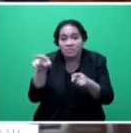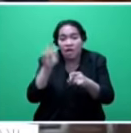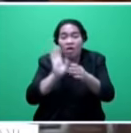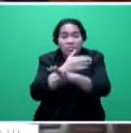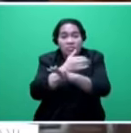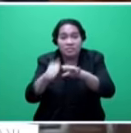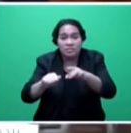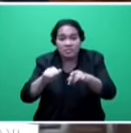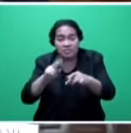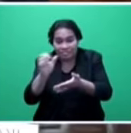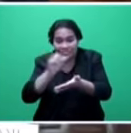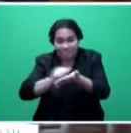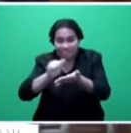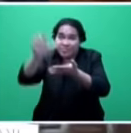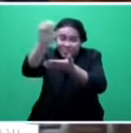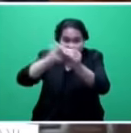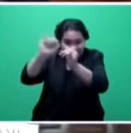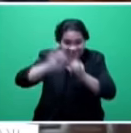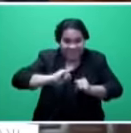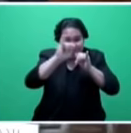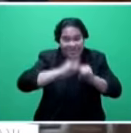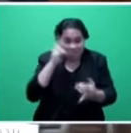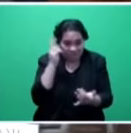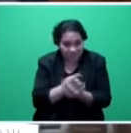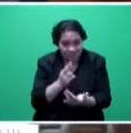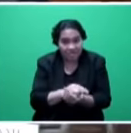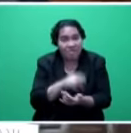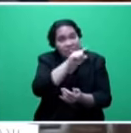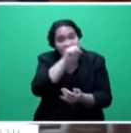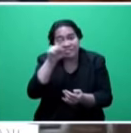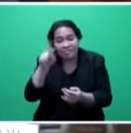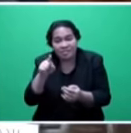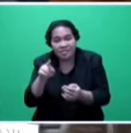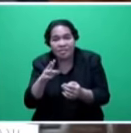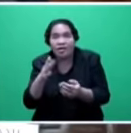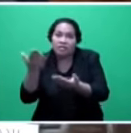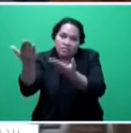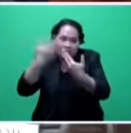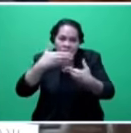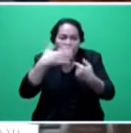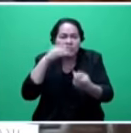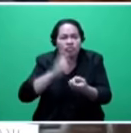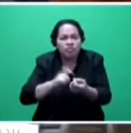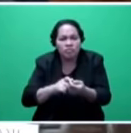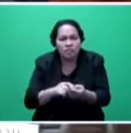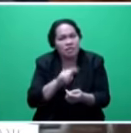from areas and countries that do not have enforceable or good labor relations